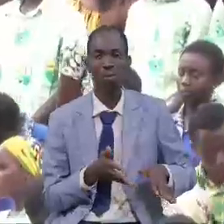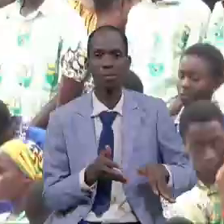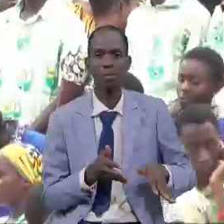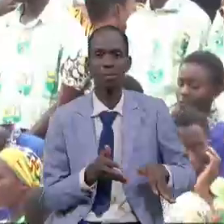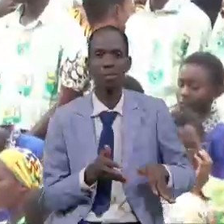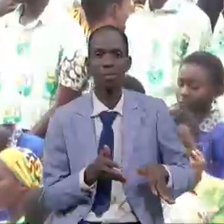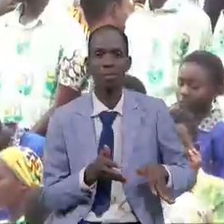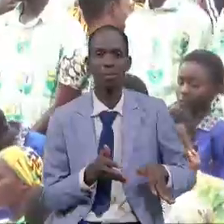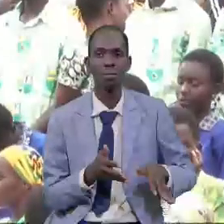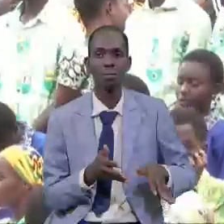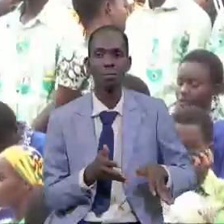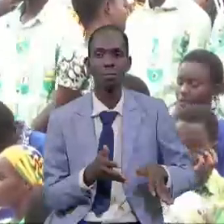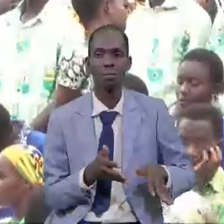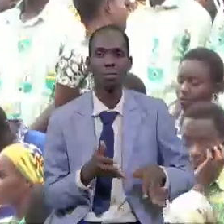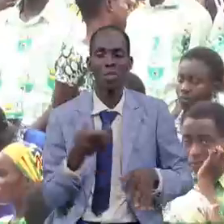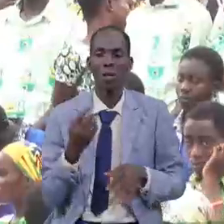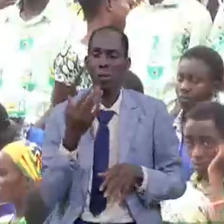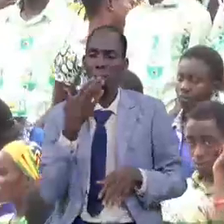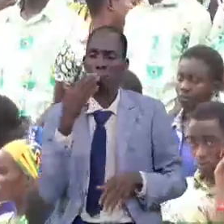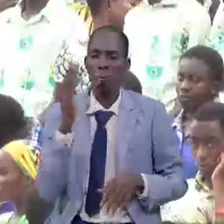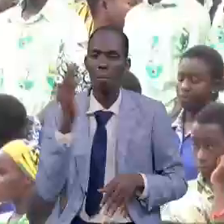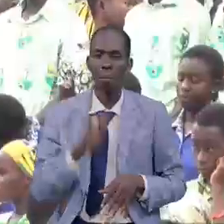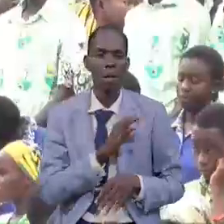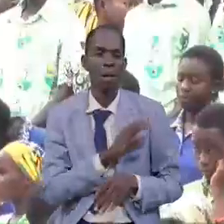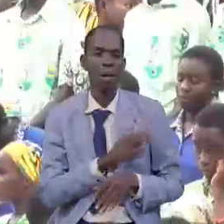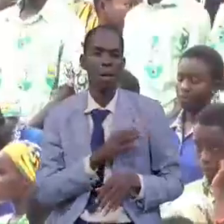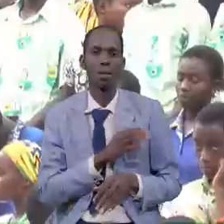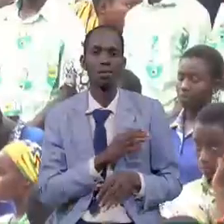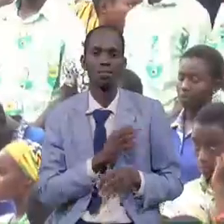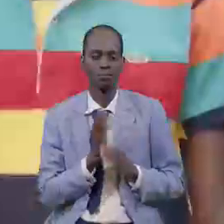the evil character. Abandon